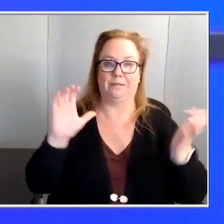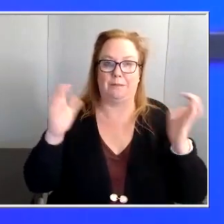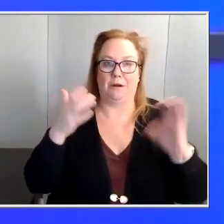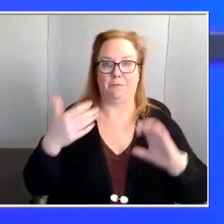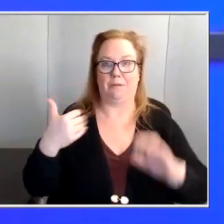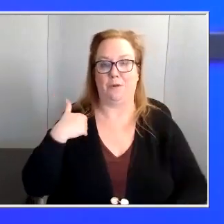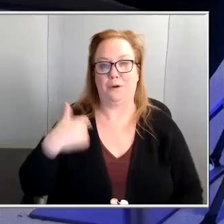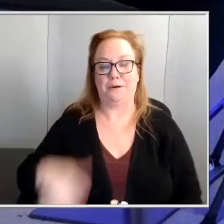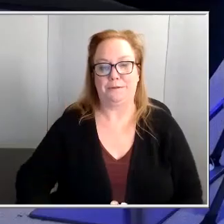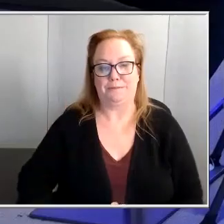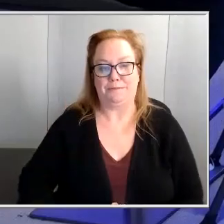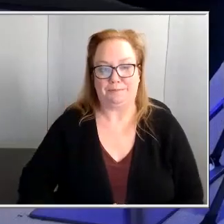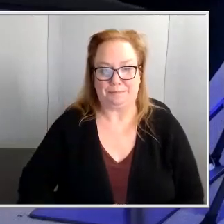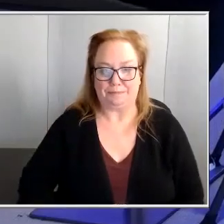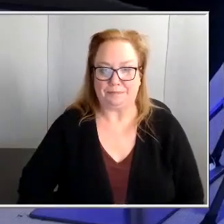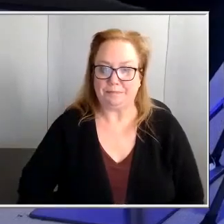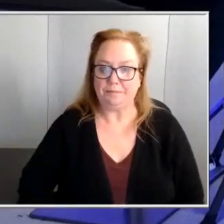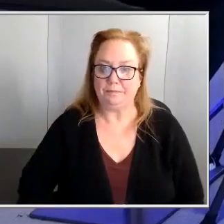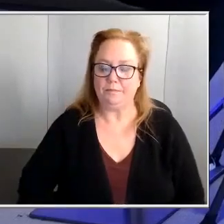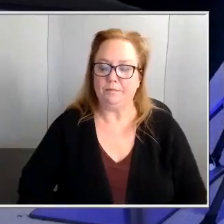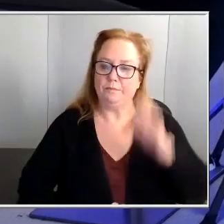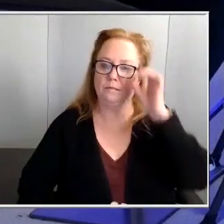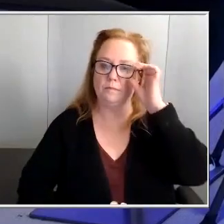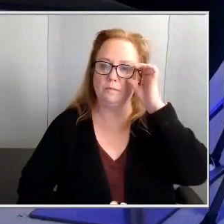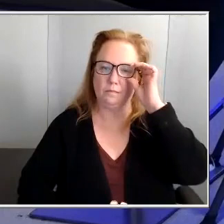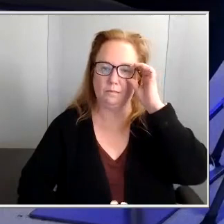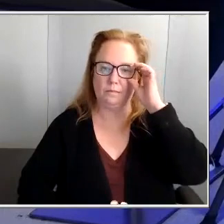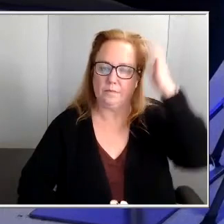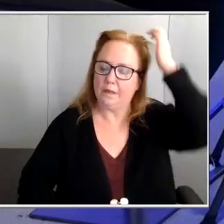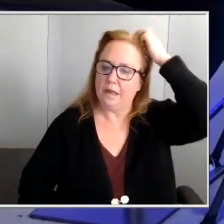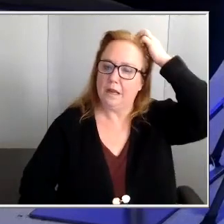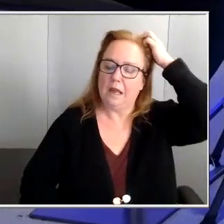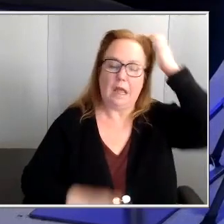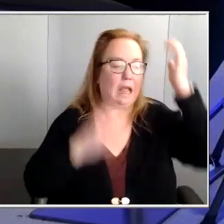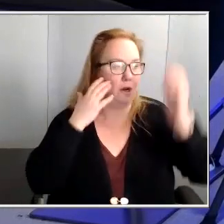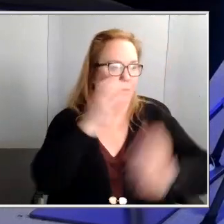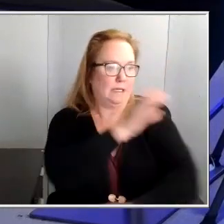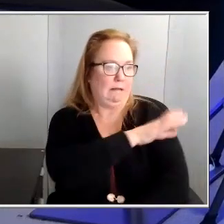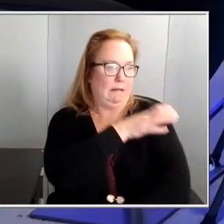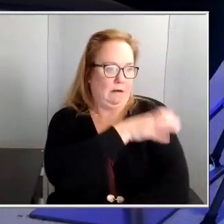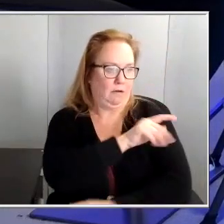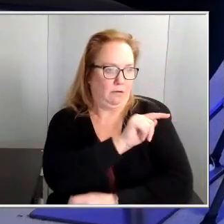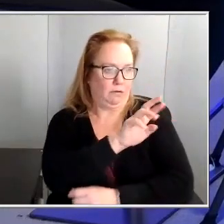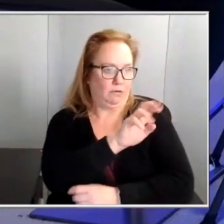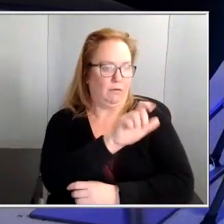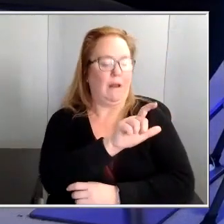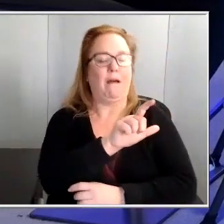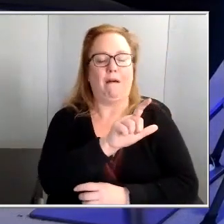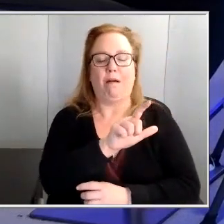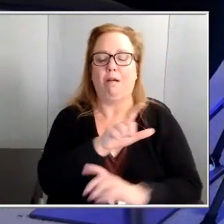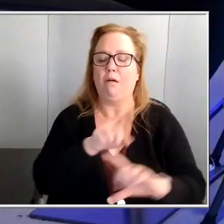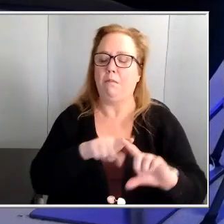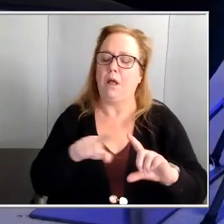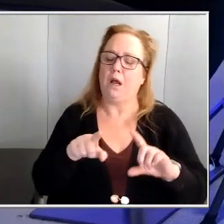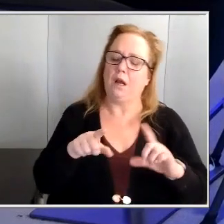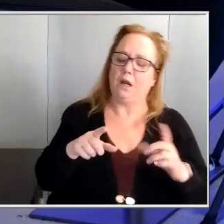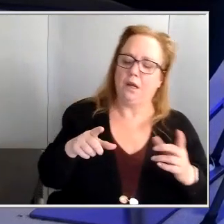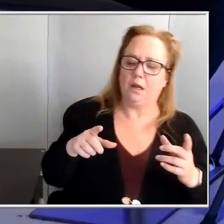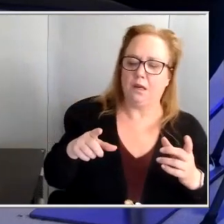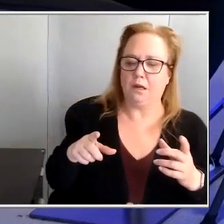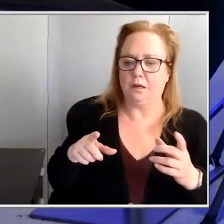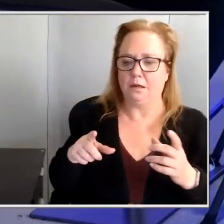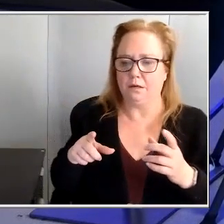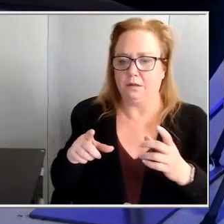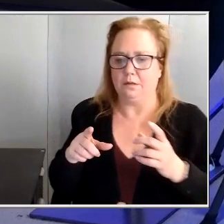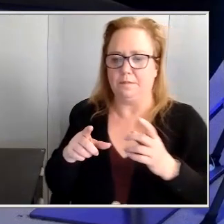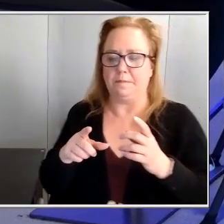Yeah. So do you have any sense, I know it's a clinical trial, and we're going to talk a little bit because I understand you're in some others, but can you help us, do you